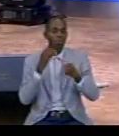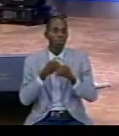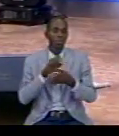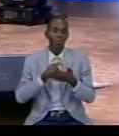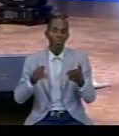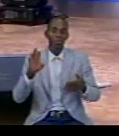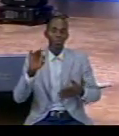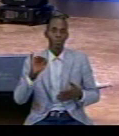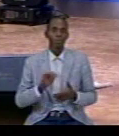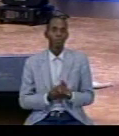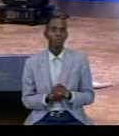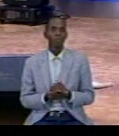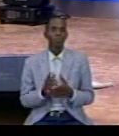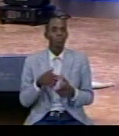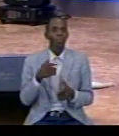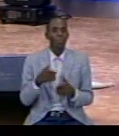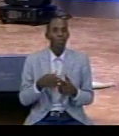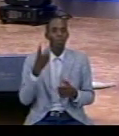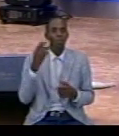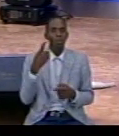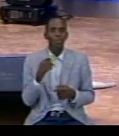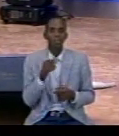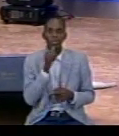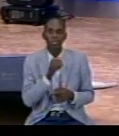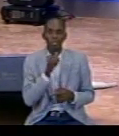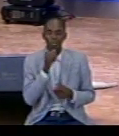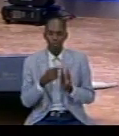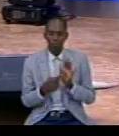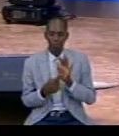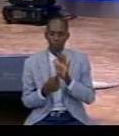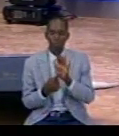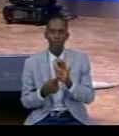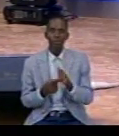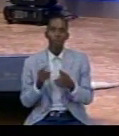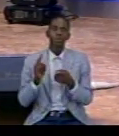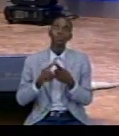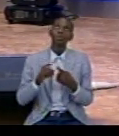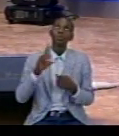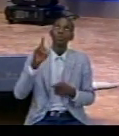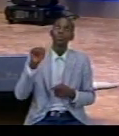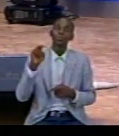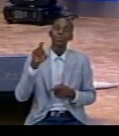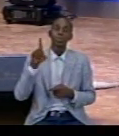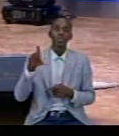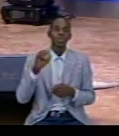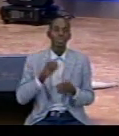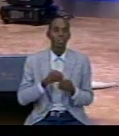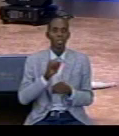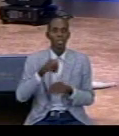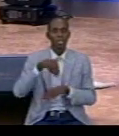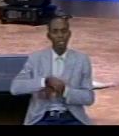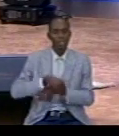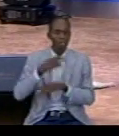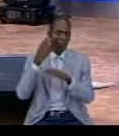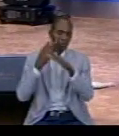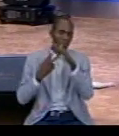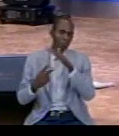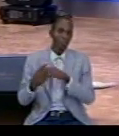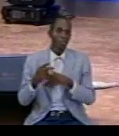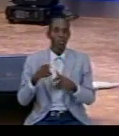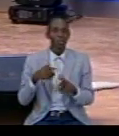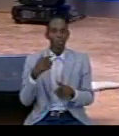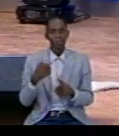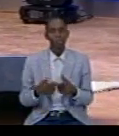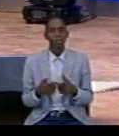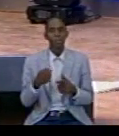verse 19, then was the secret revealed unto Daniel in a night vision.